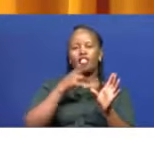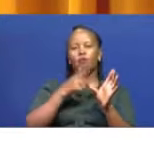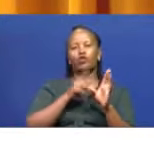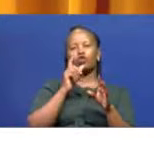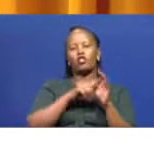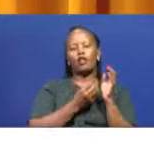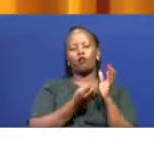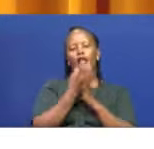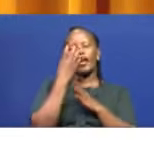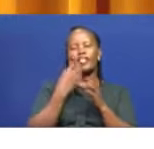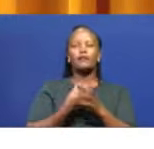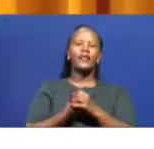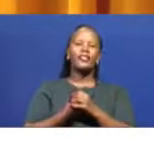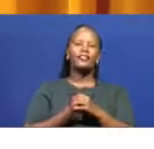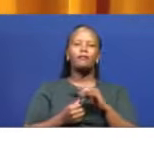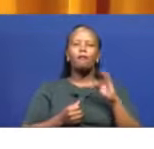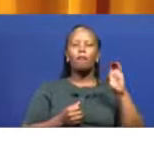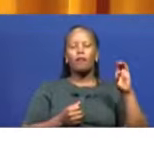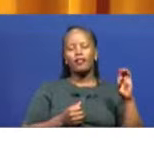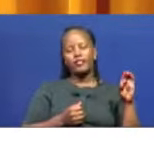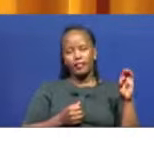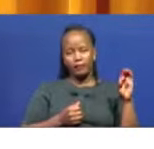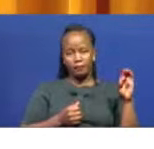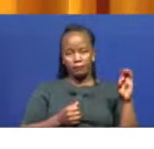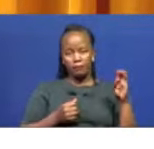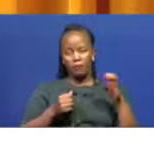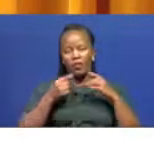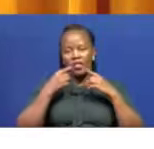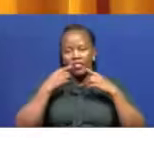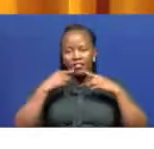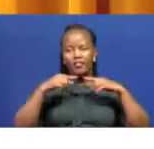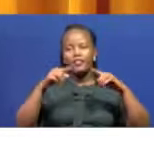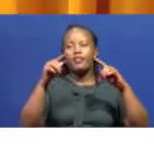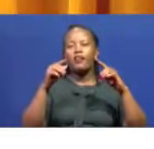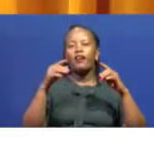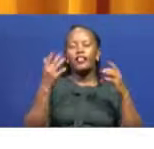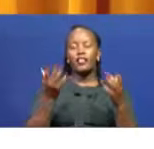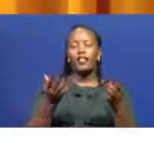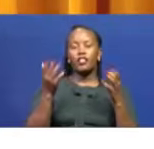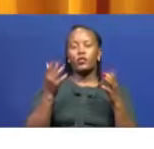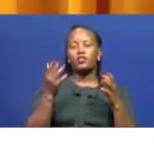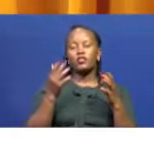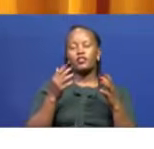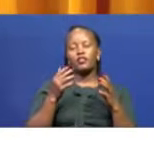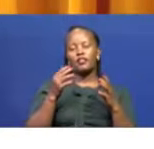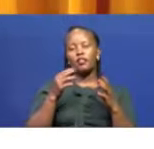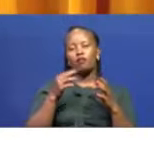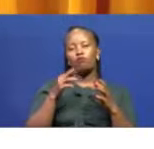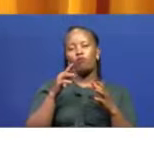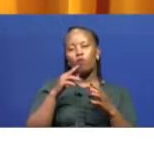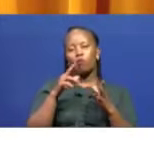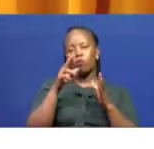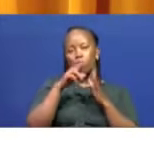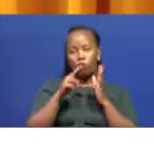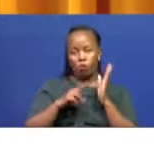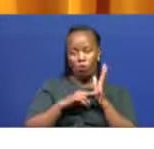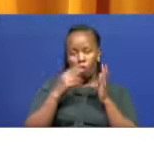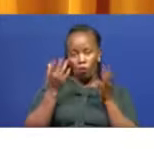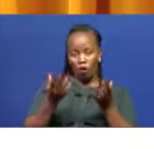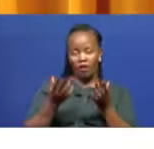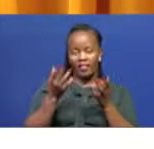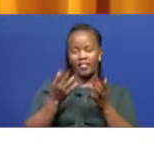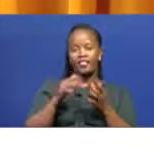enactment. E, a declaration that the standing orders must